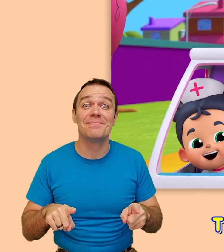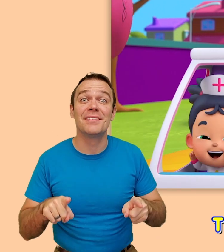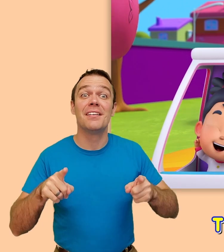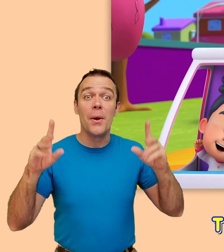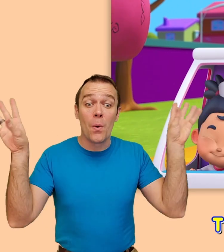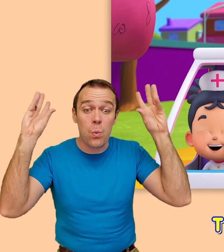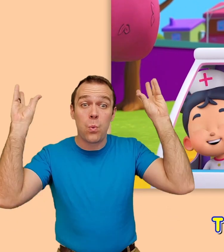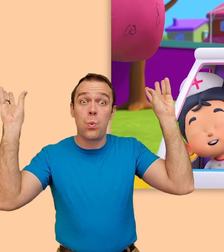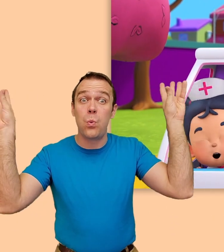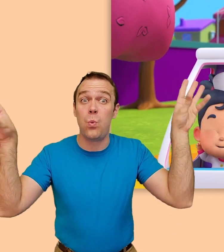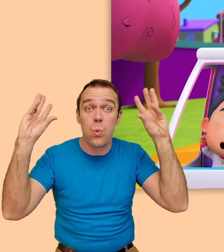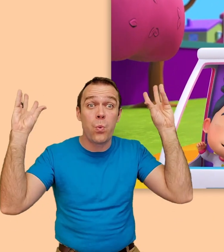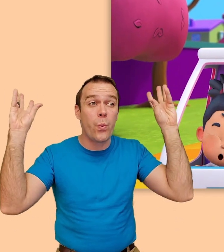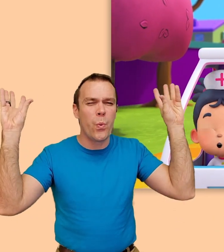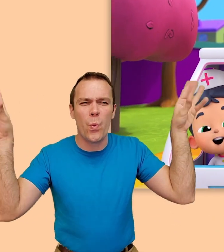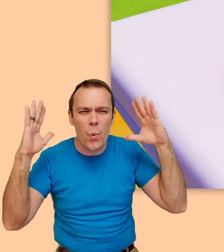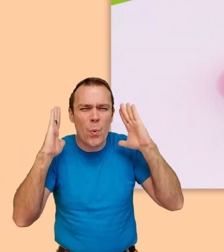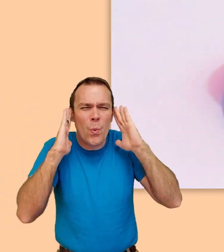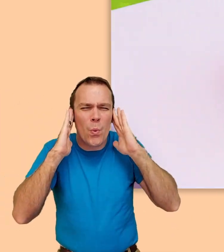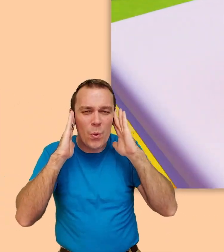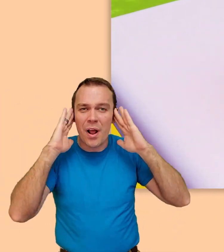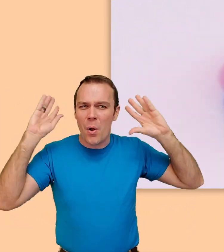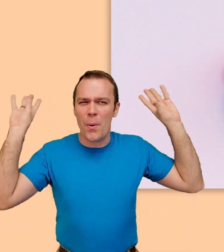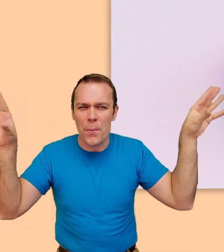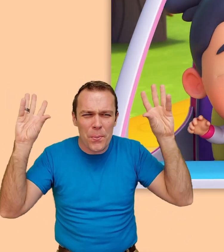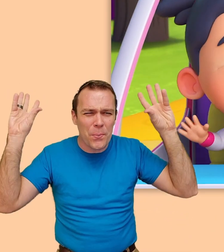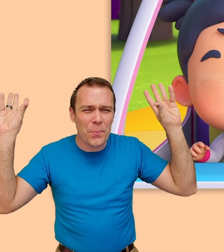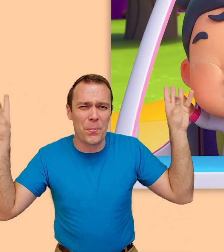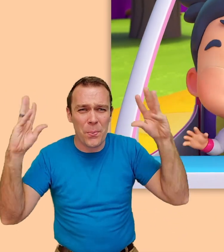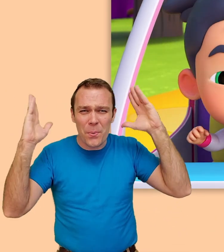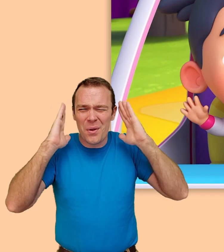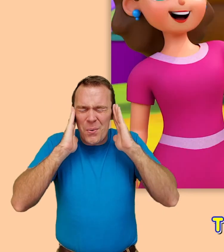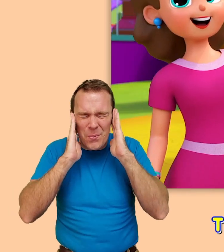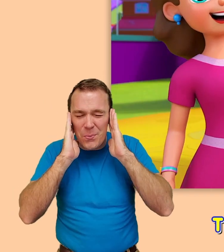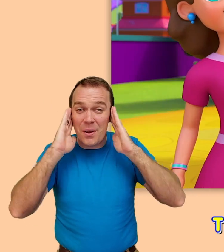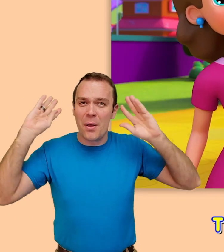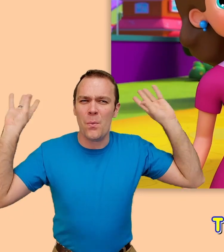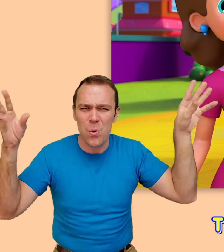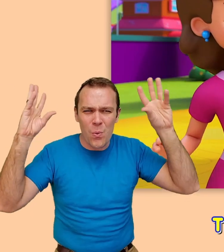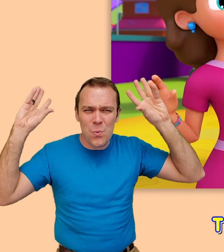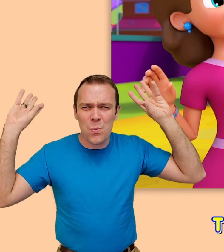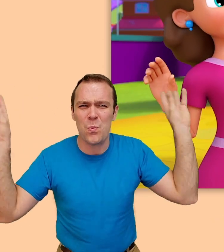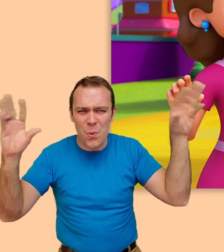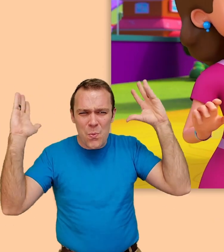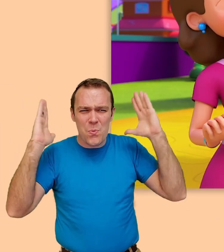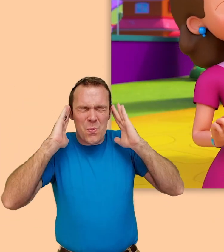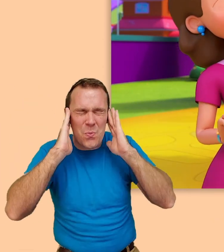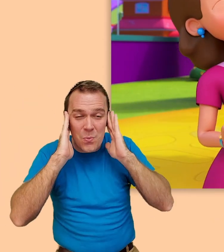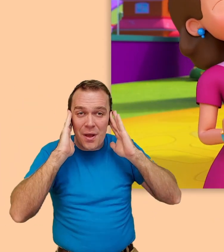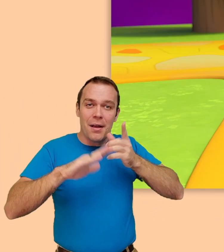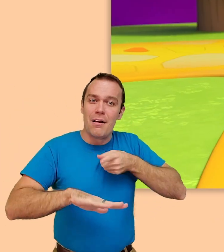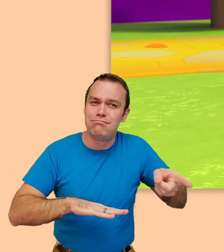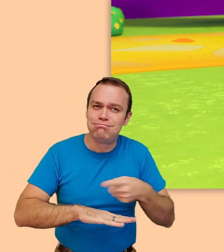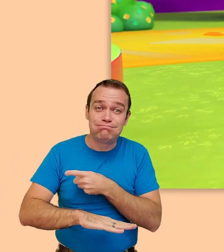The ambulance siren goes woo, woo, woo, woo, woo, woo, woo, woo, woo. The ambulance siren goes woo, woo,